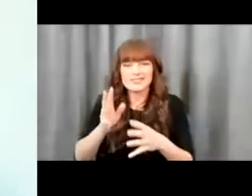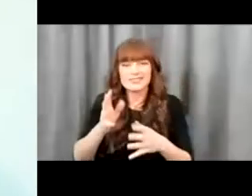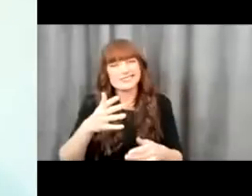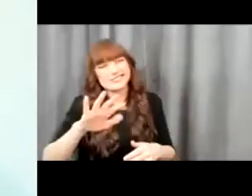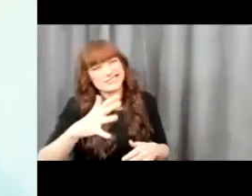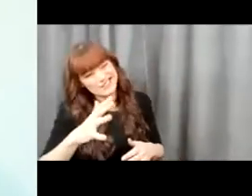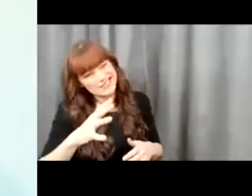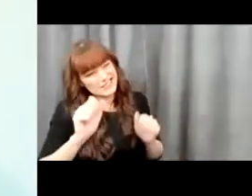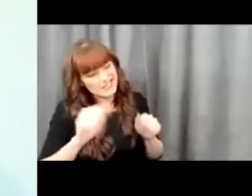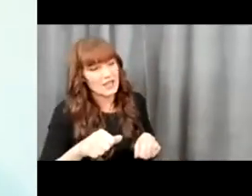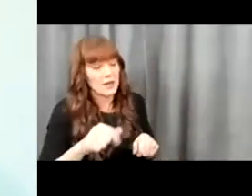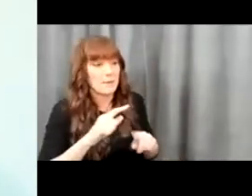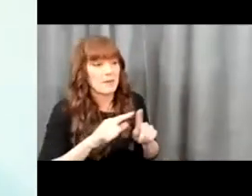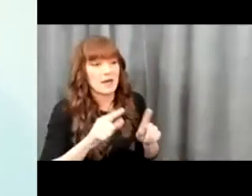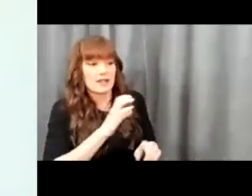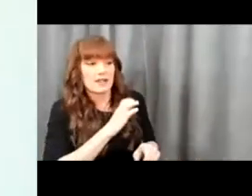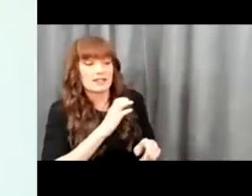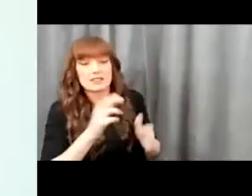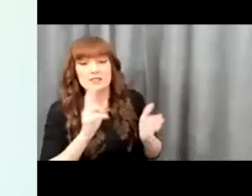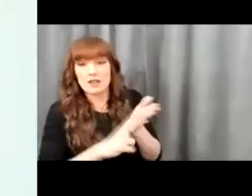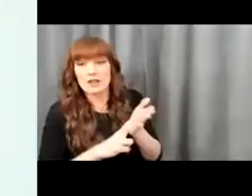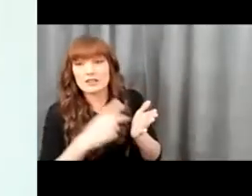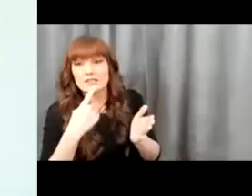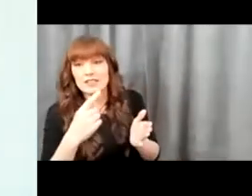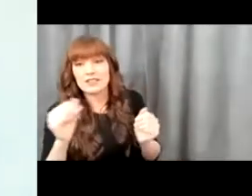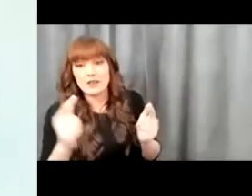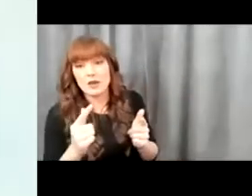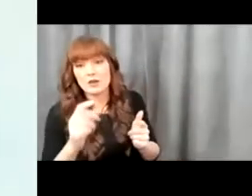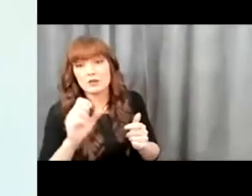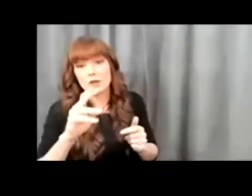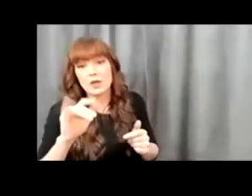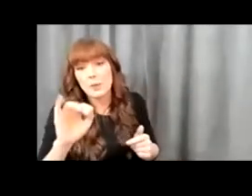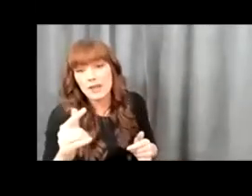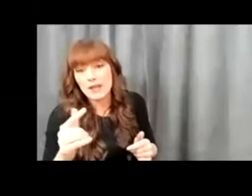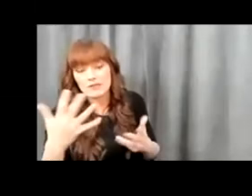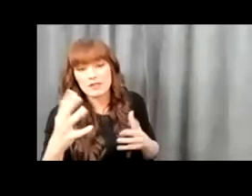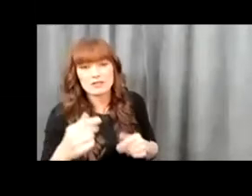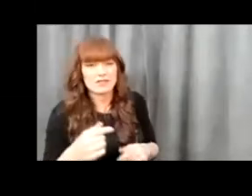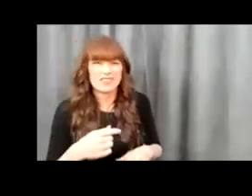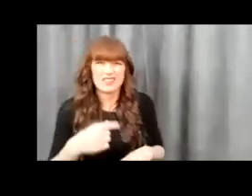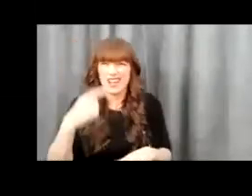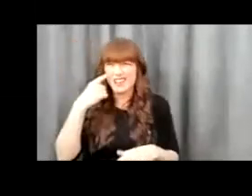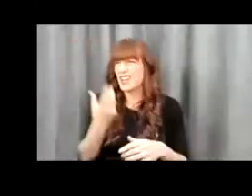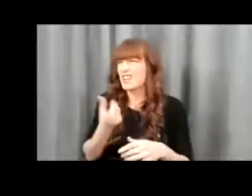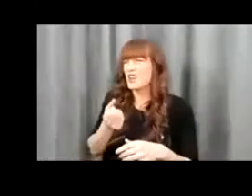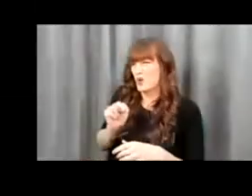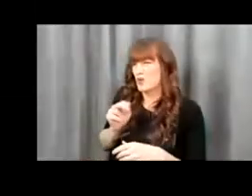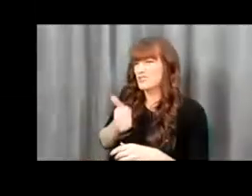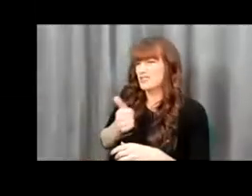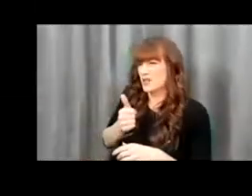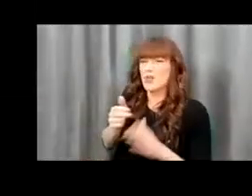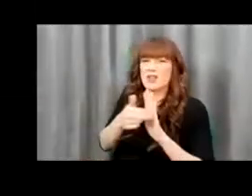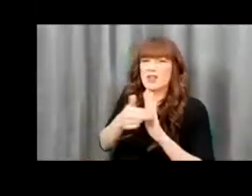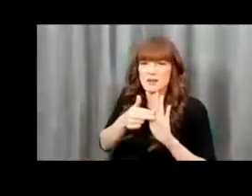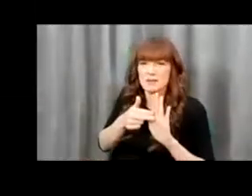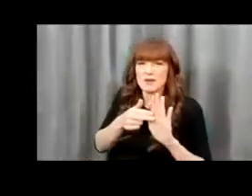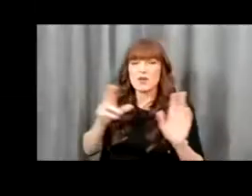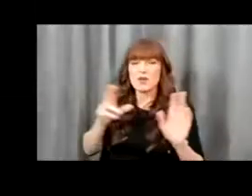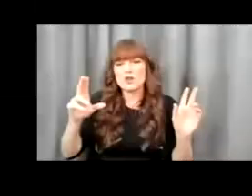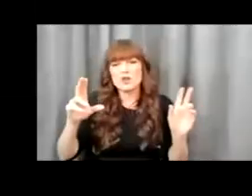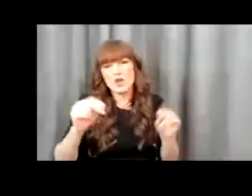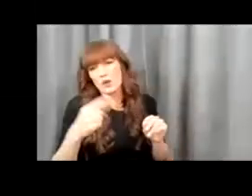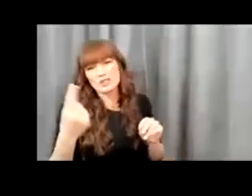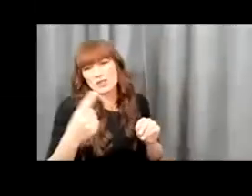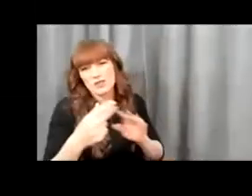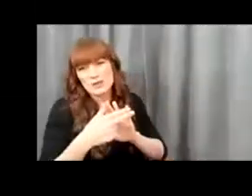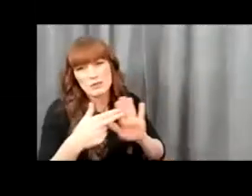songs, but Clint's contract says all his tracks belong to Swayomi. I thought he owned his label. Bullet Mob is really just